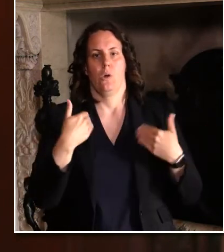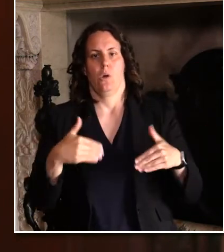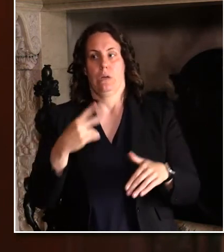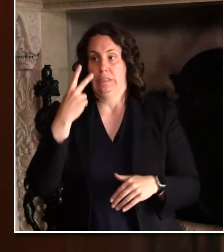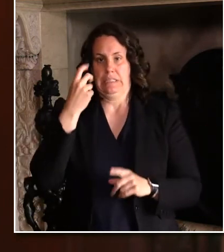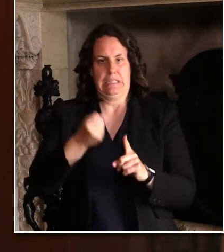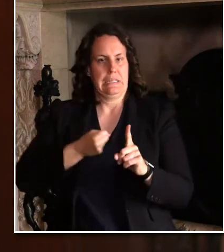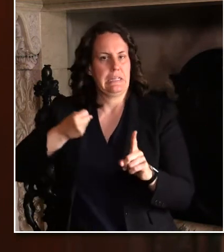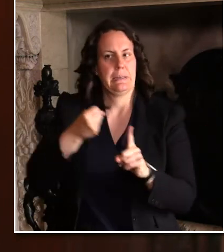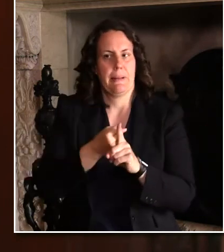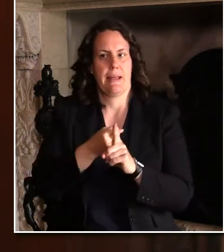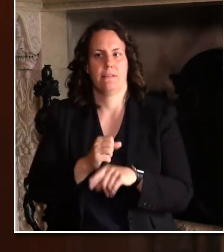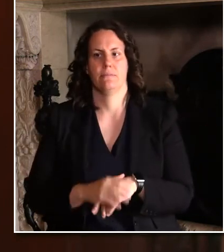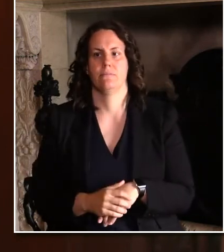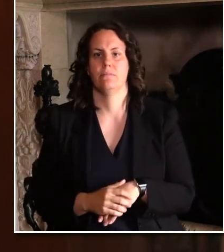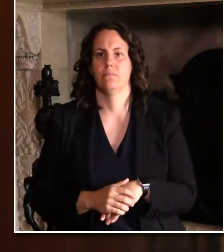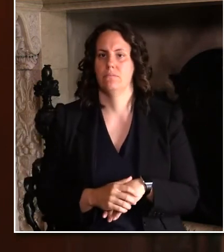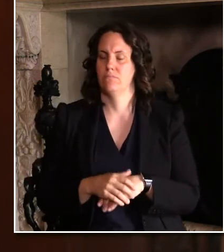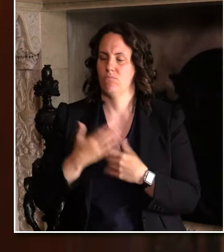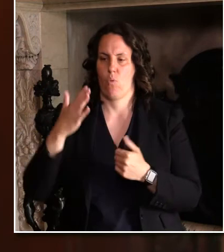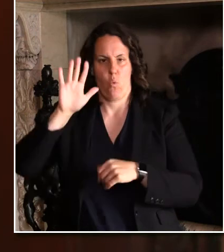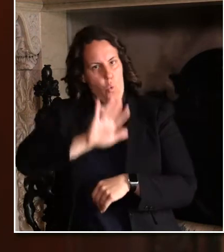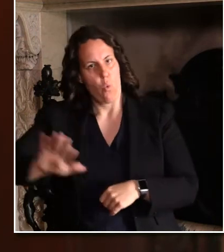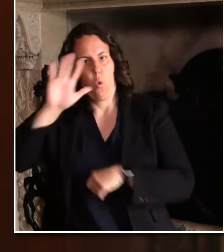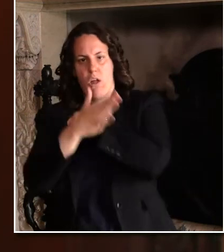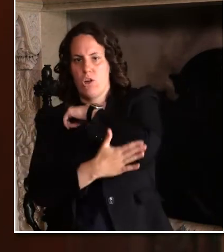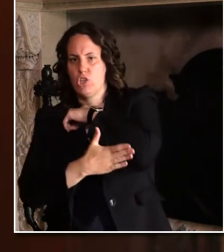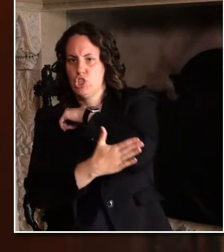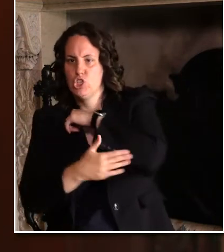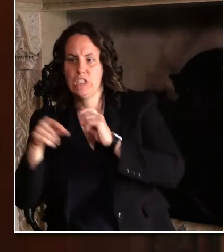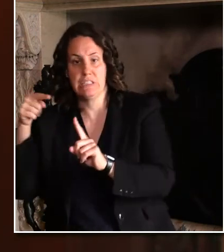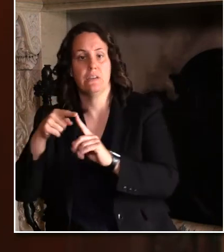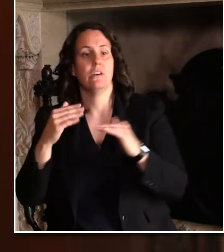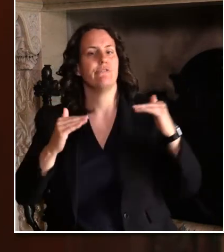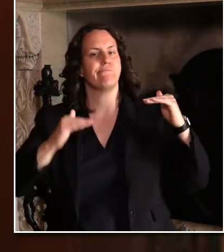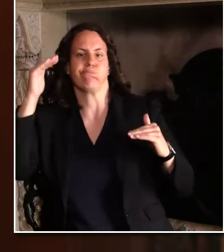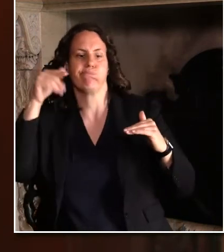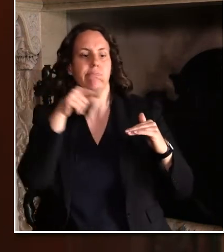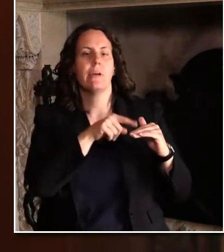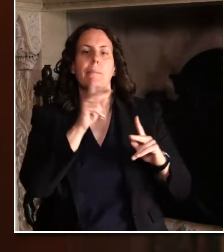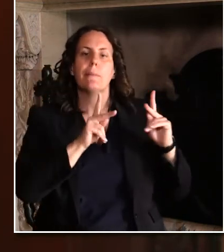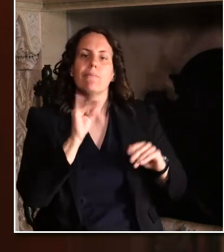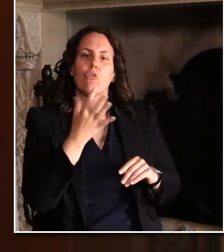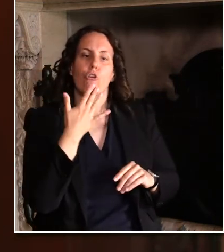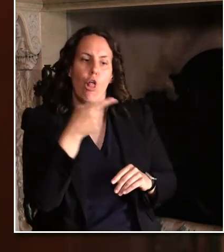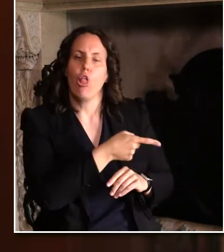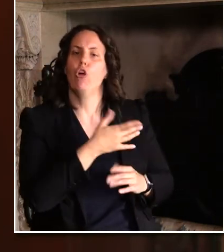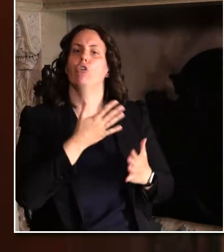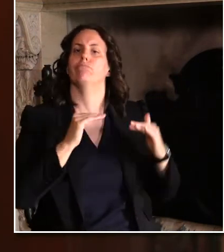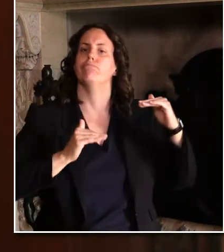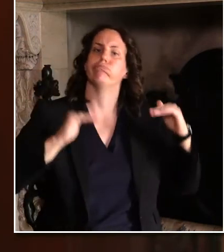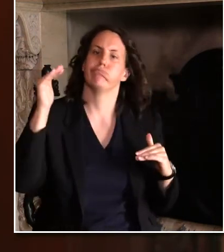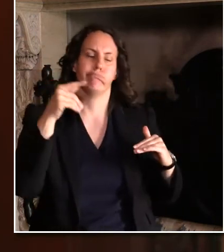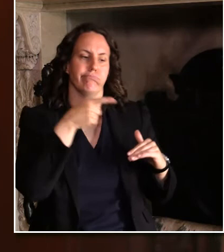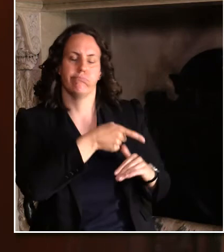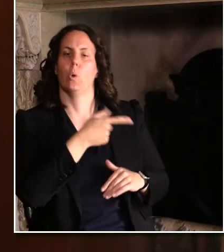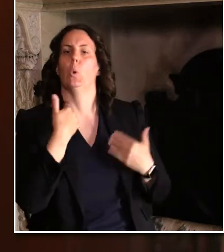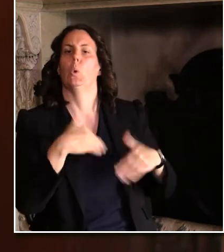move toward recovery, we must use every tool we have to ensure we're creating a more equitable and sustainable state for